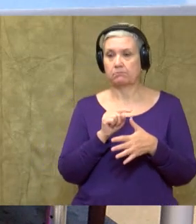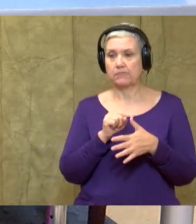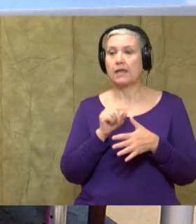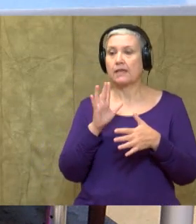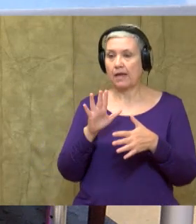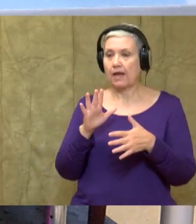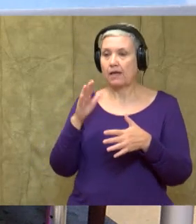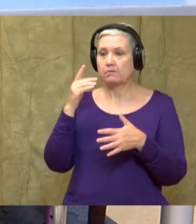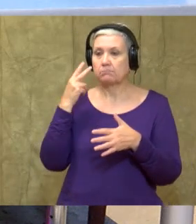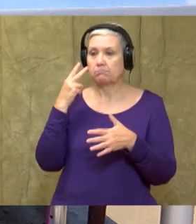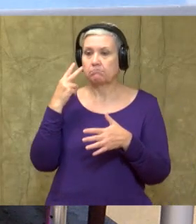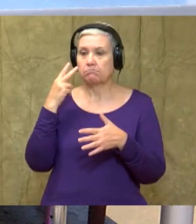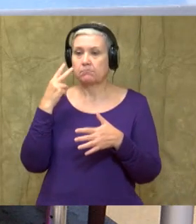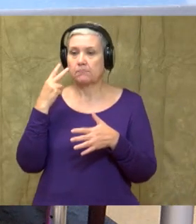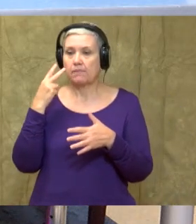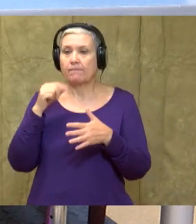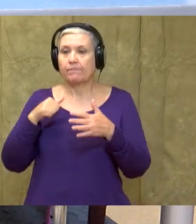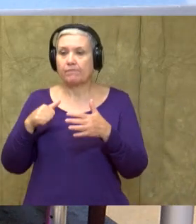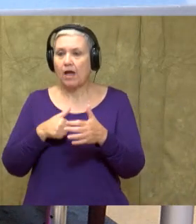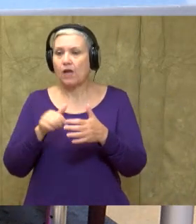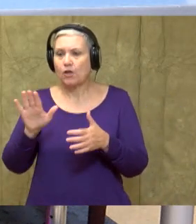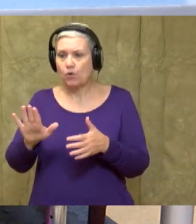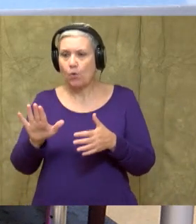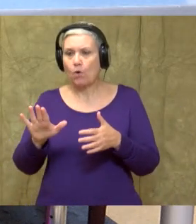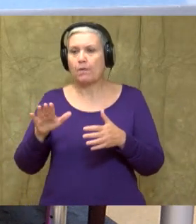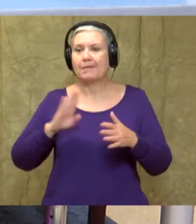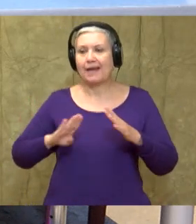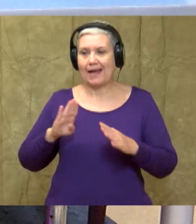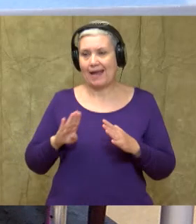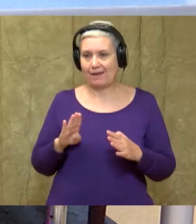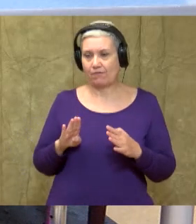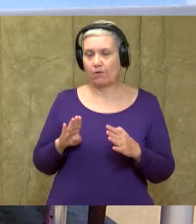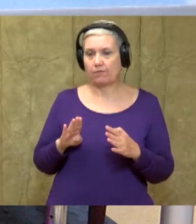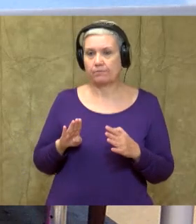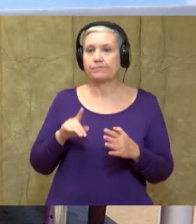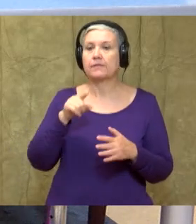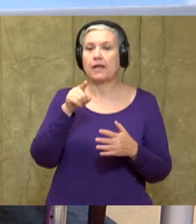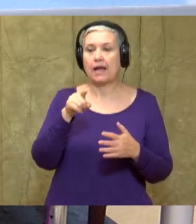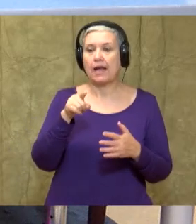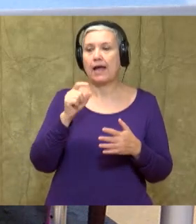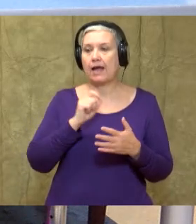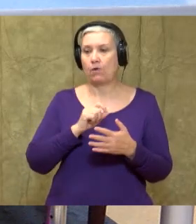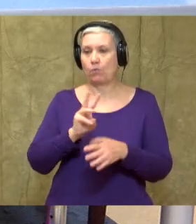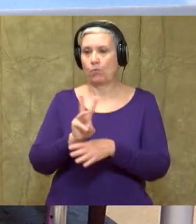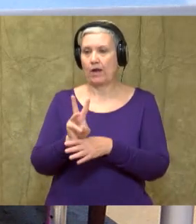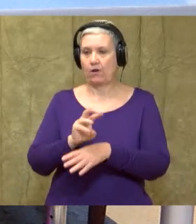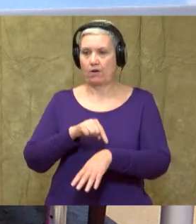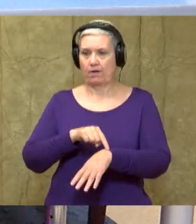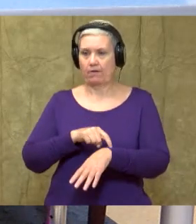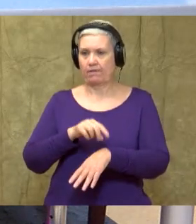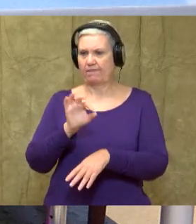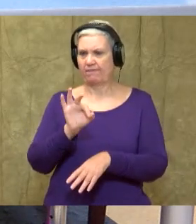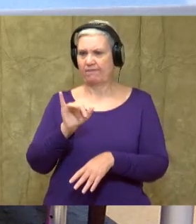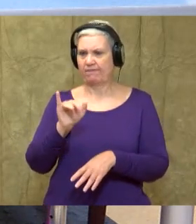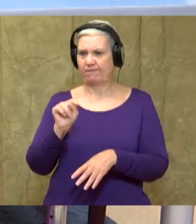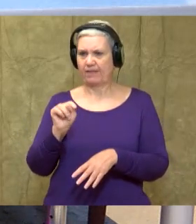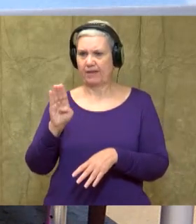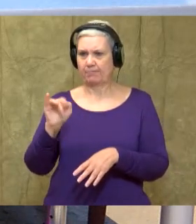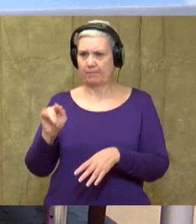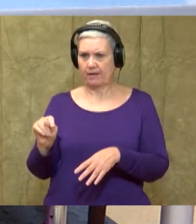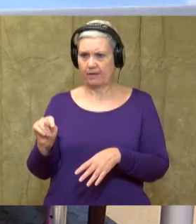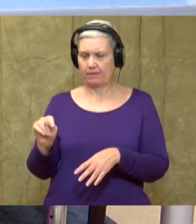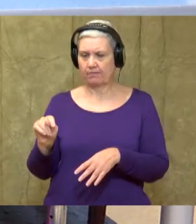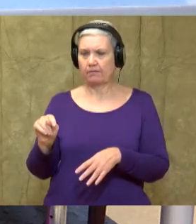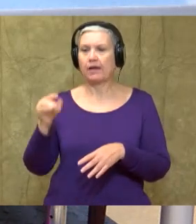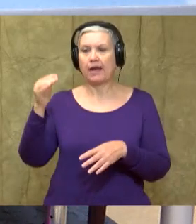true. Smart devices, for example, like I wear a Fitbit, as I said earlier. Even when I'm not near my phone, it is tracking my